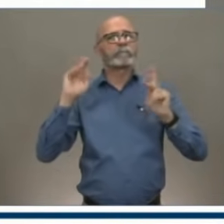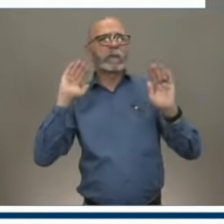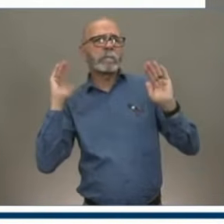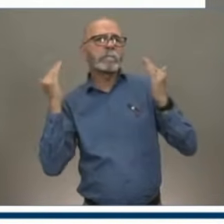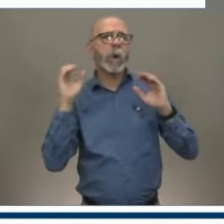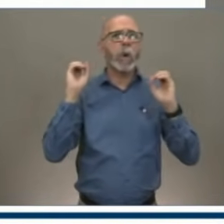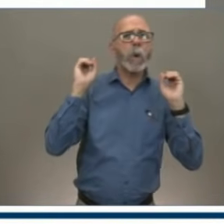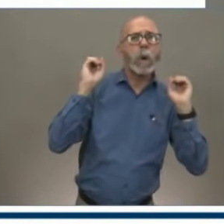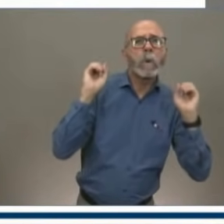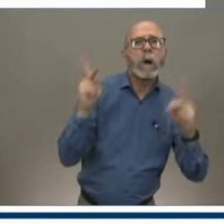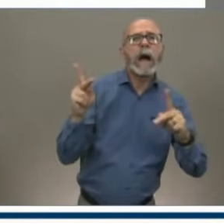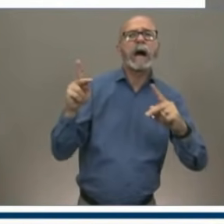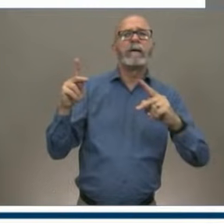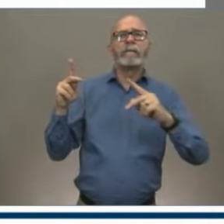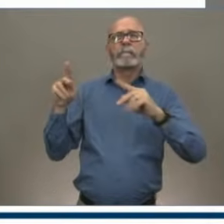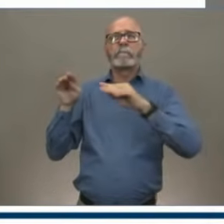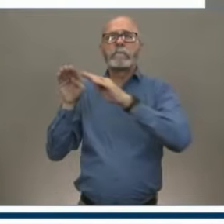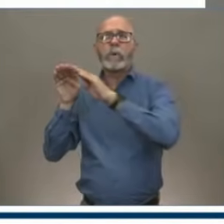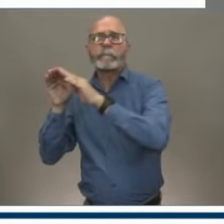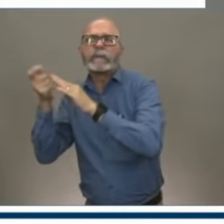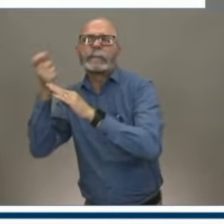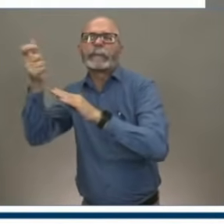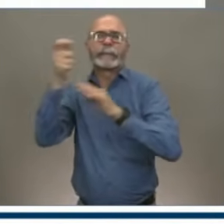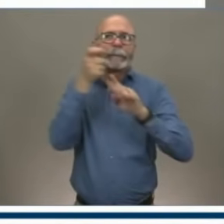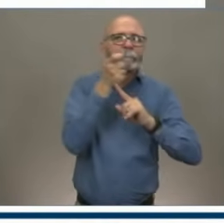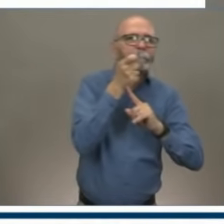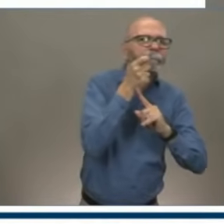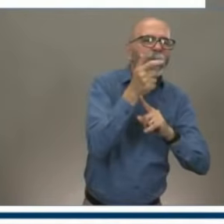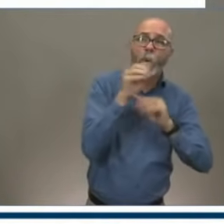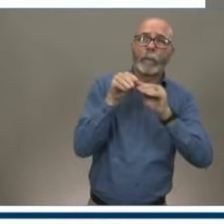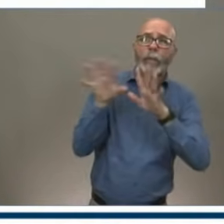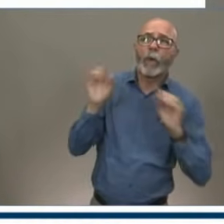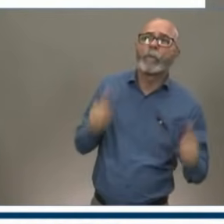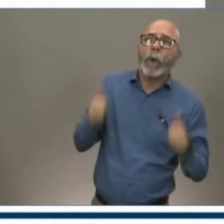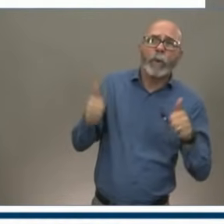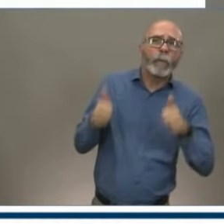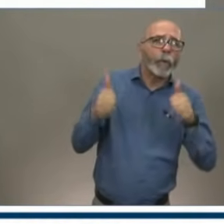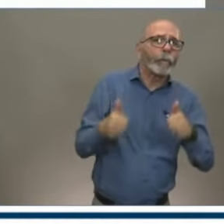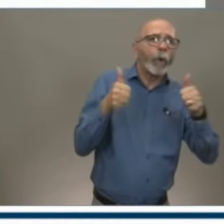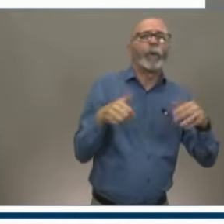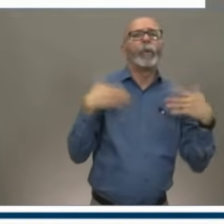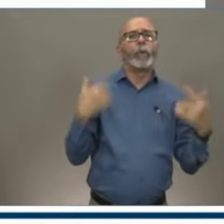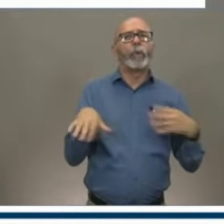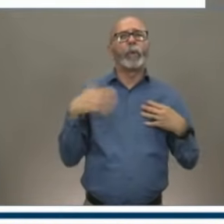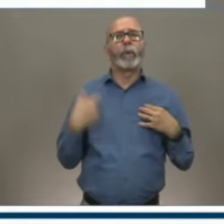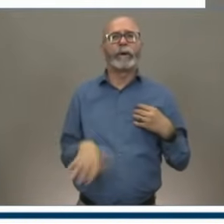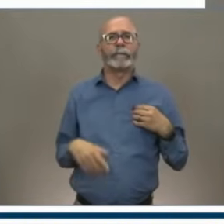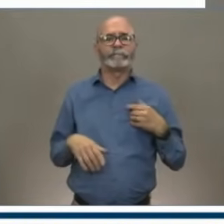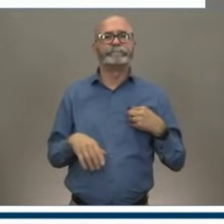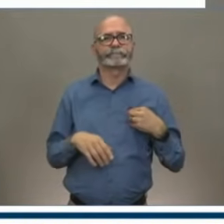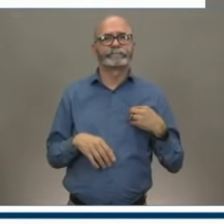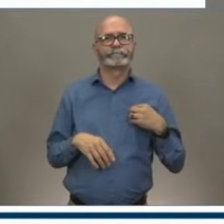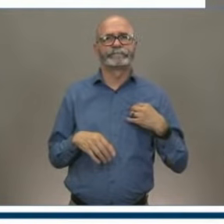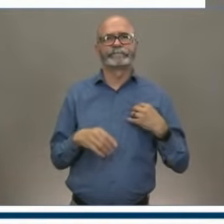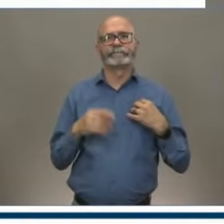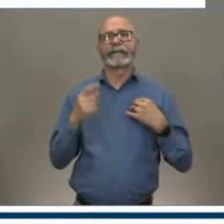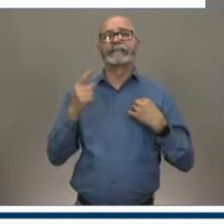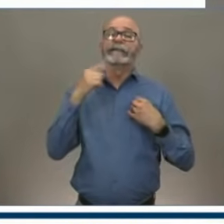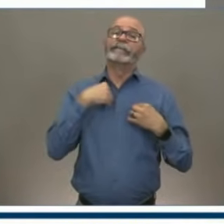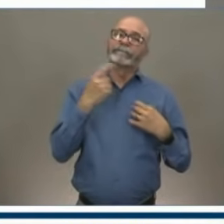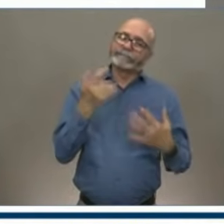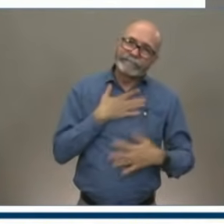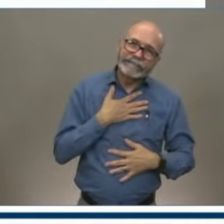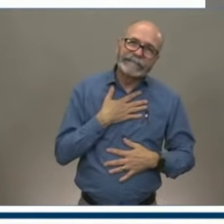a rapid resurgence. We understand that the pandemic has been particularly hard on rotational workers and their